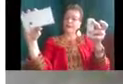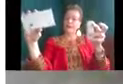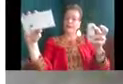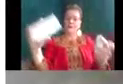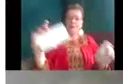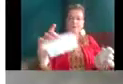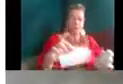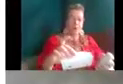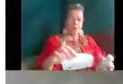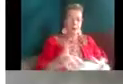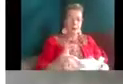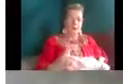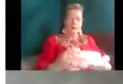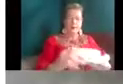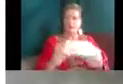they need something